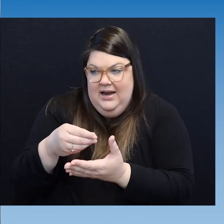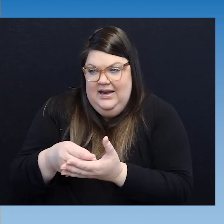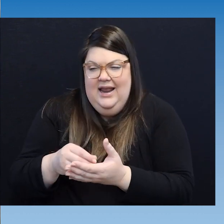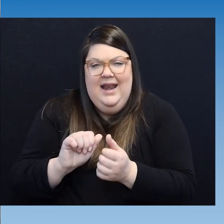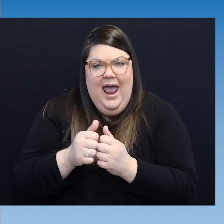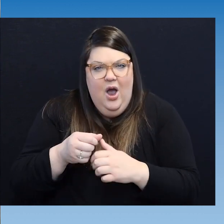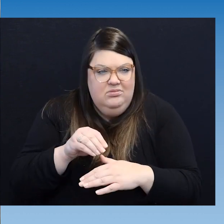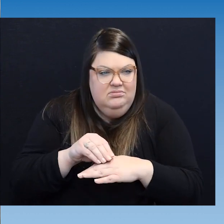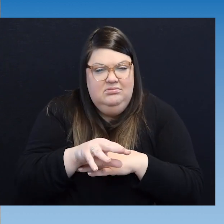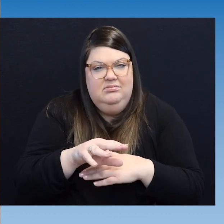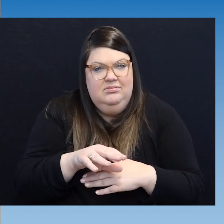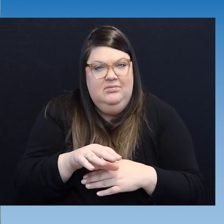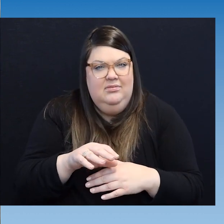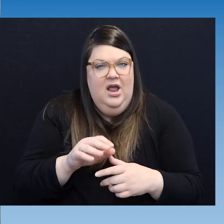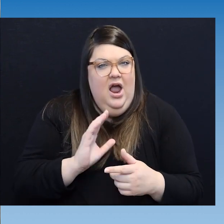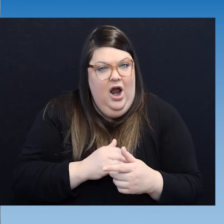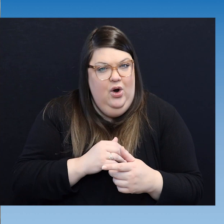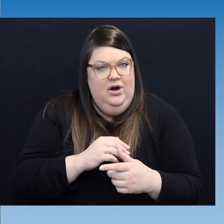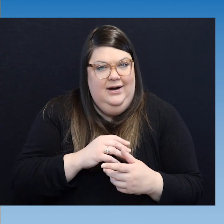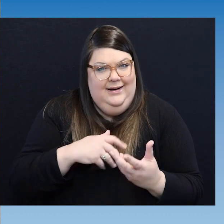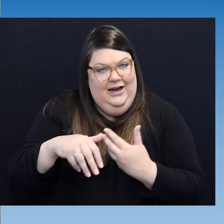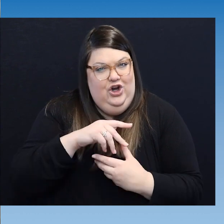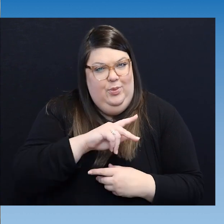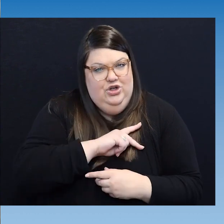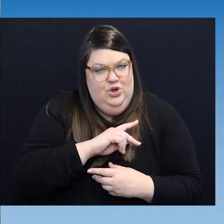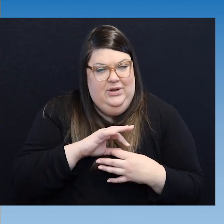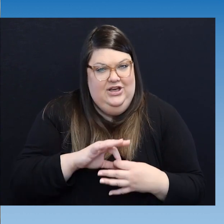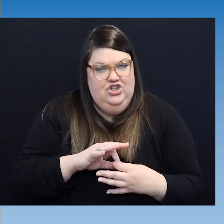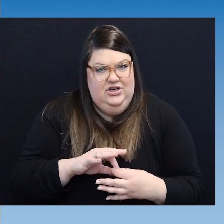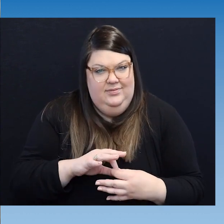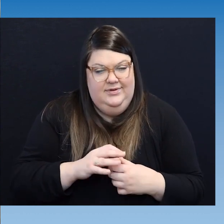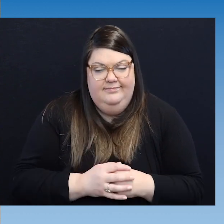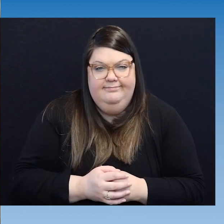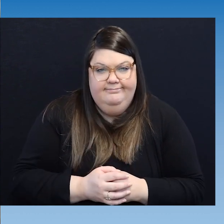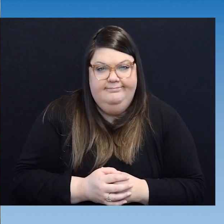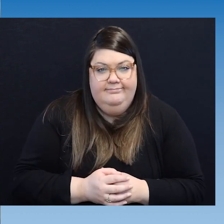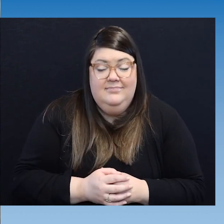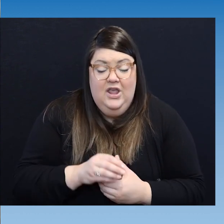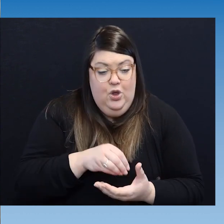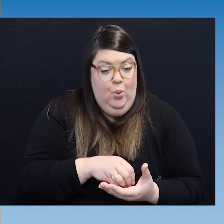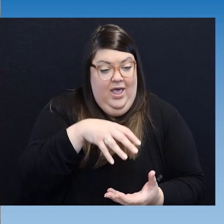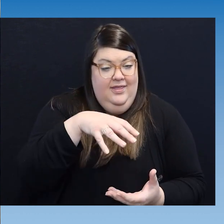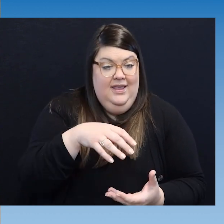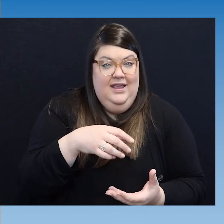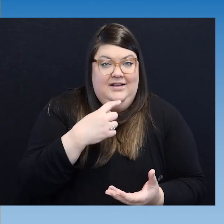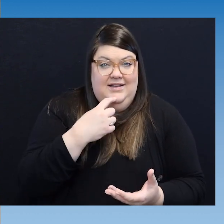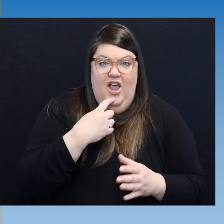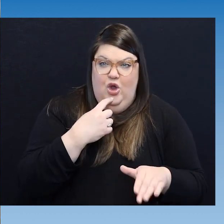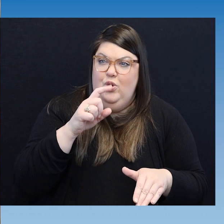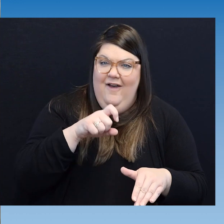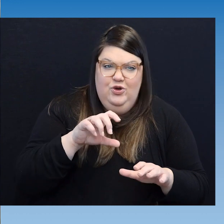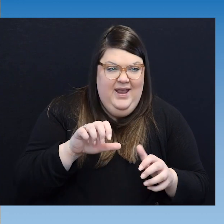interpersonal relationships. And I remember thinking as she was talking, you know, the wealthy are told you have to be